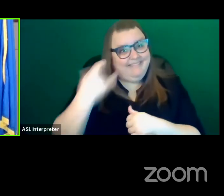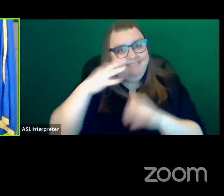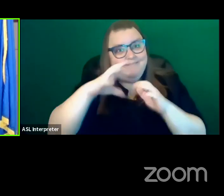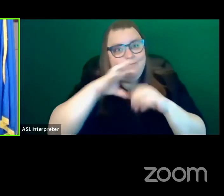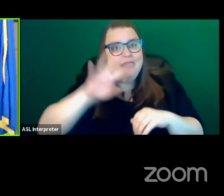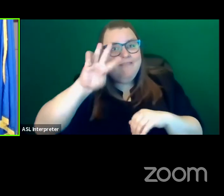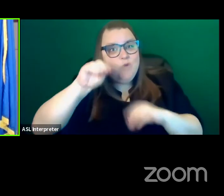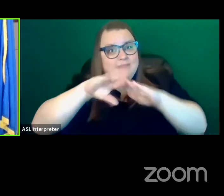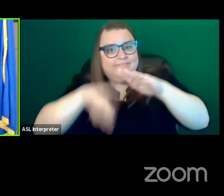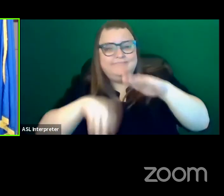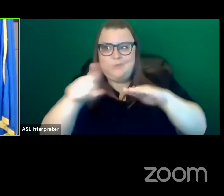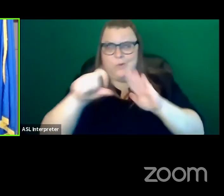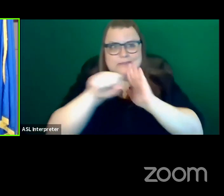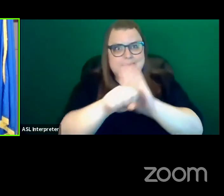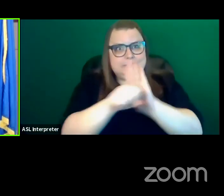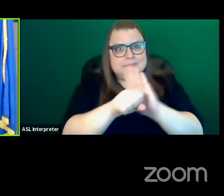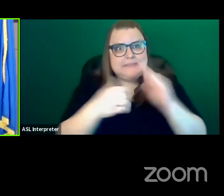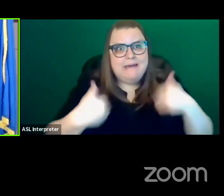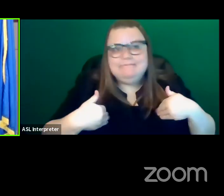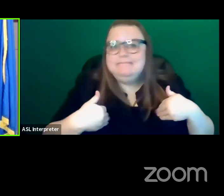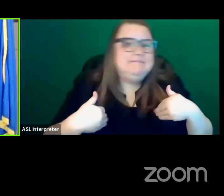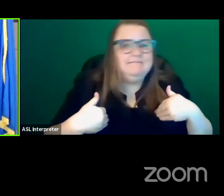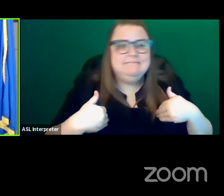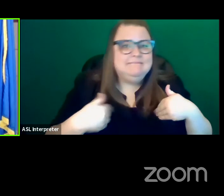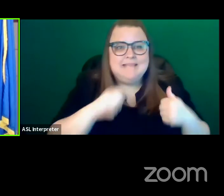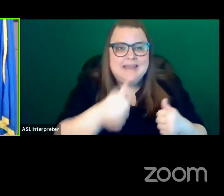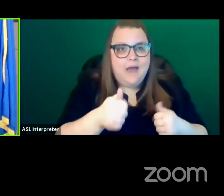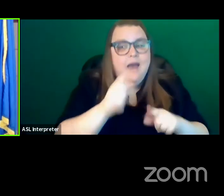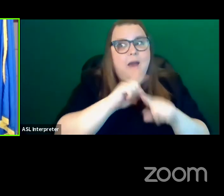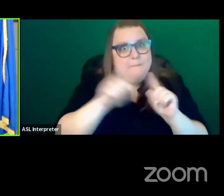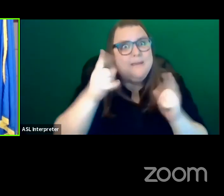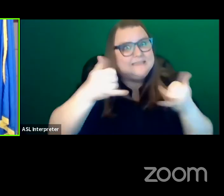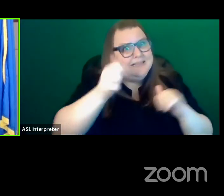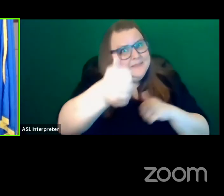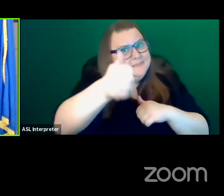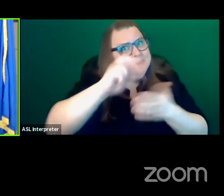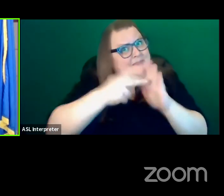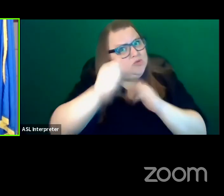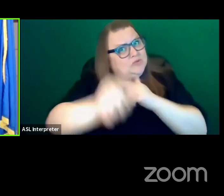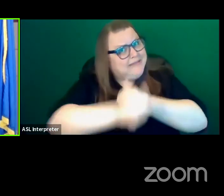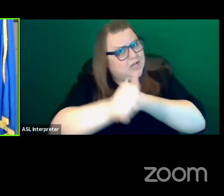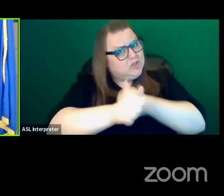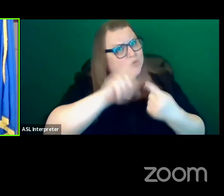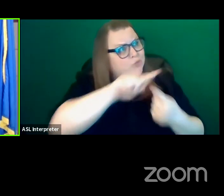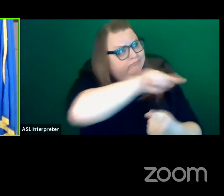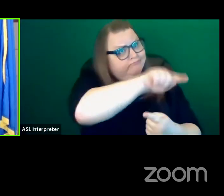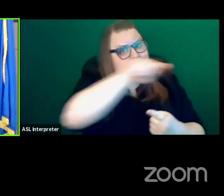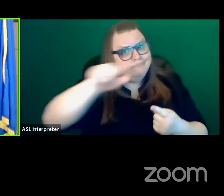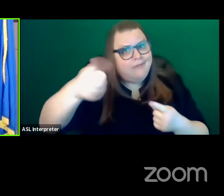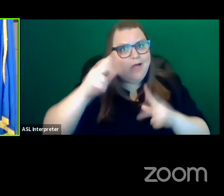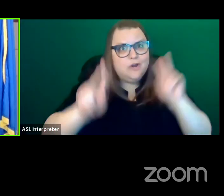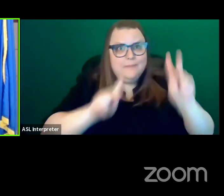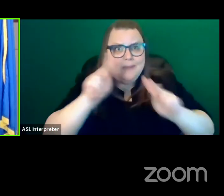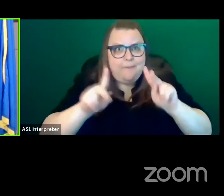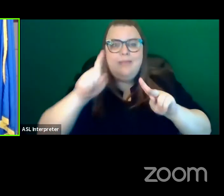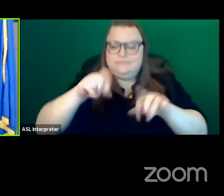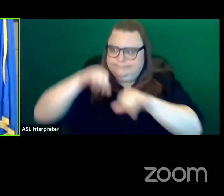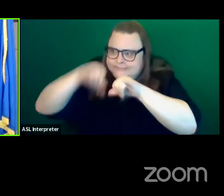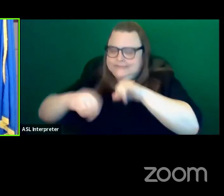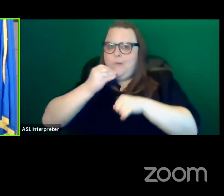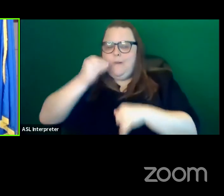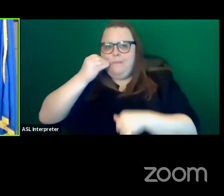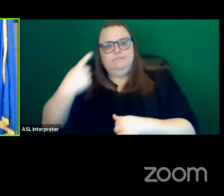symptoms. However, you are dangerous to others and must isolate away from anyone at increased risk for severe